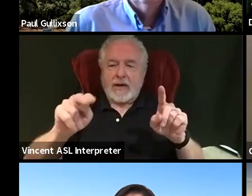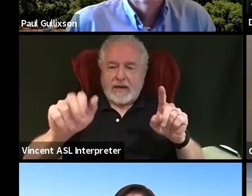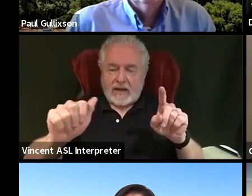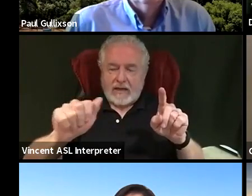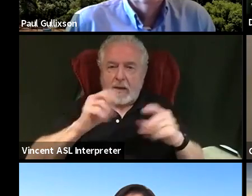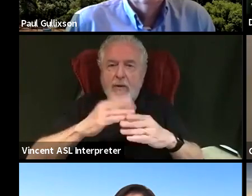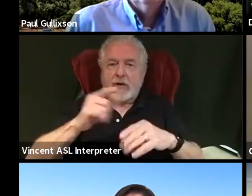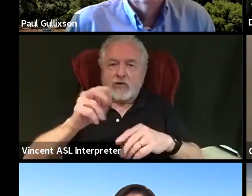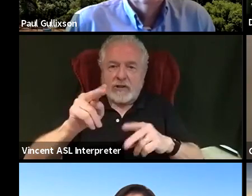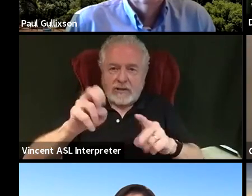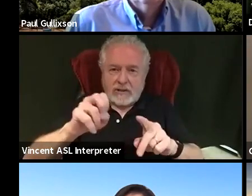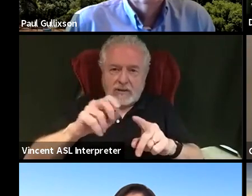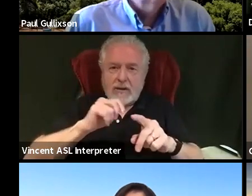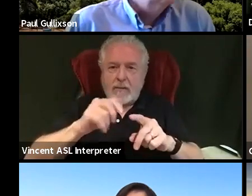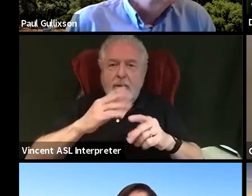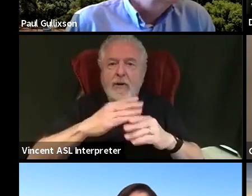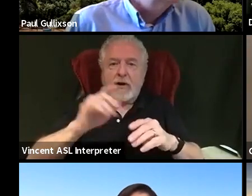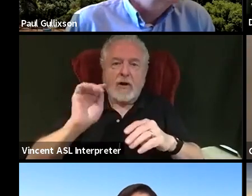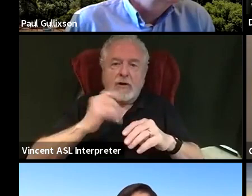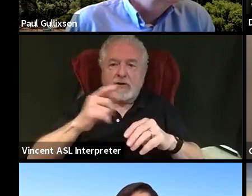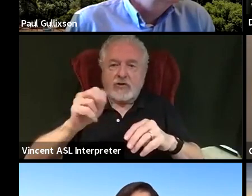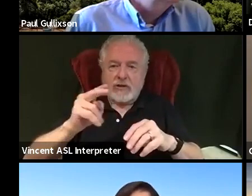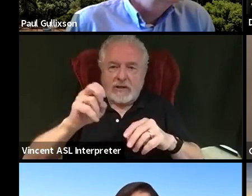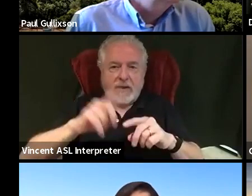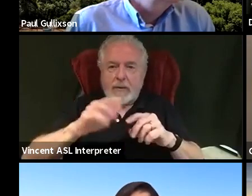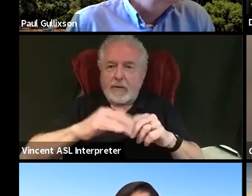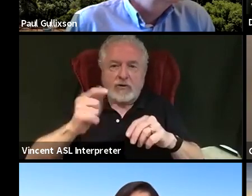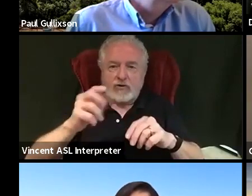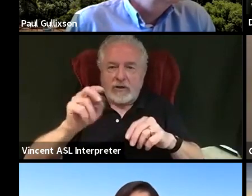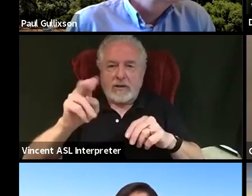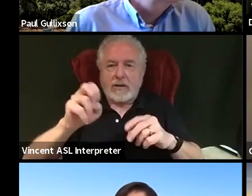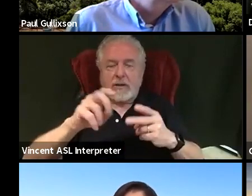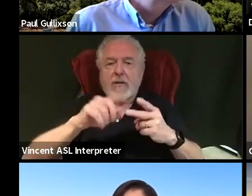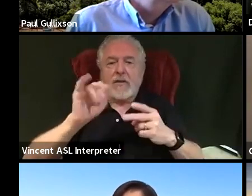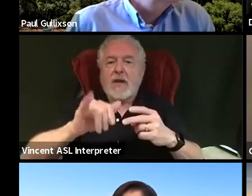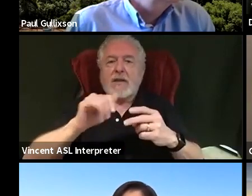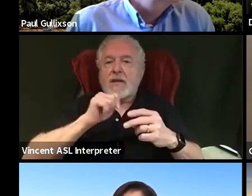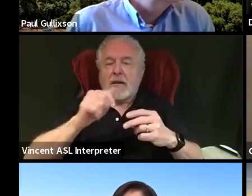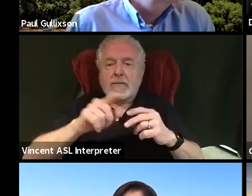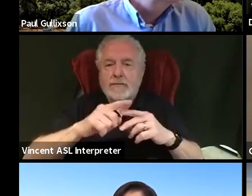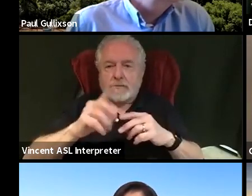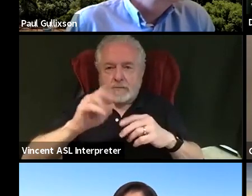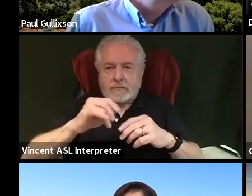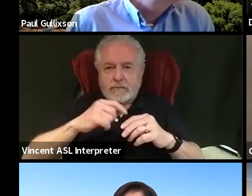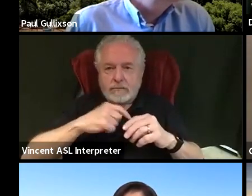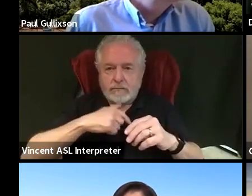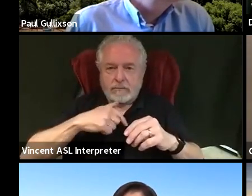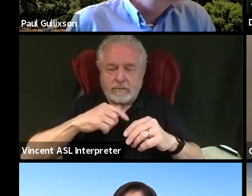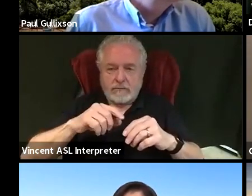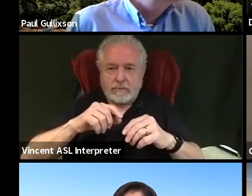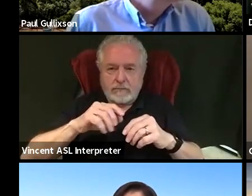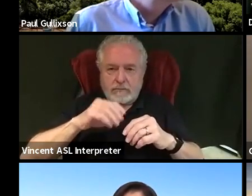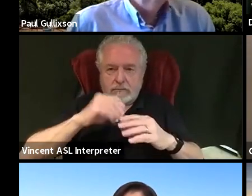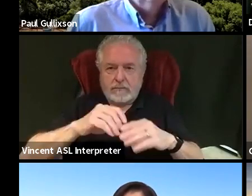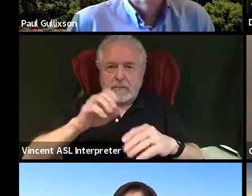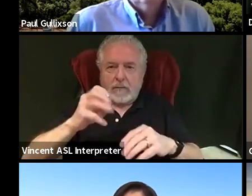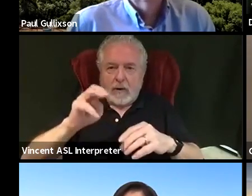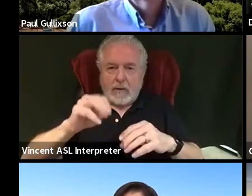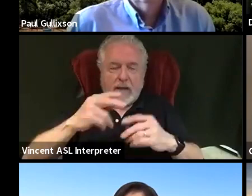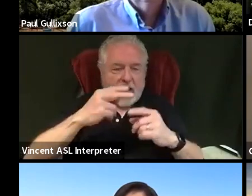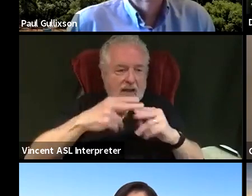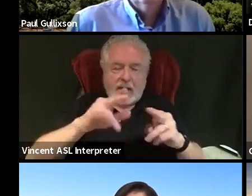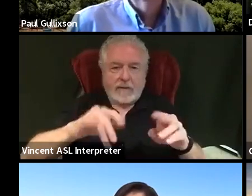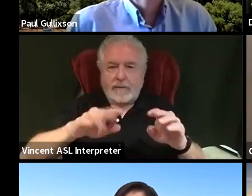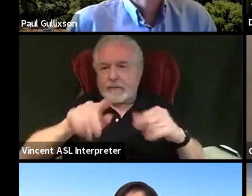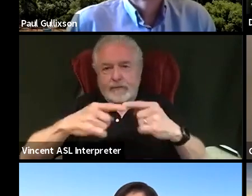part of our gene. It's not going to be part of our genes. It can't be part of our genes. And so that's not also the way that it's not going to be incorporated into our sperm and our eggs or